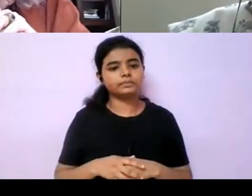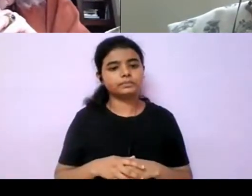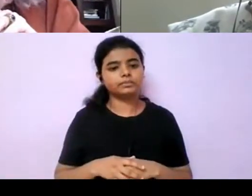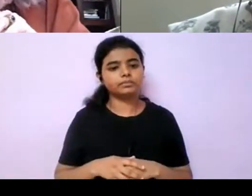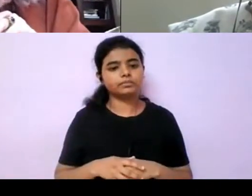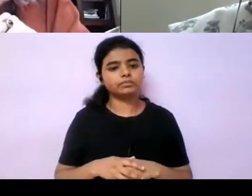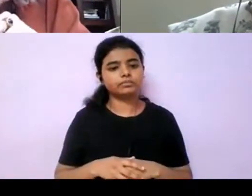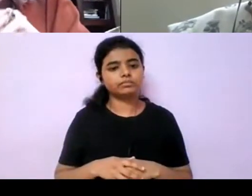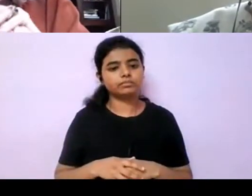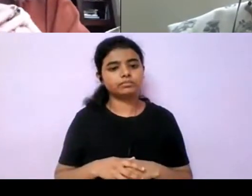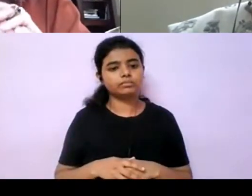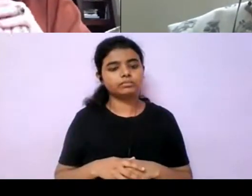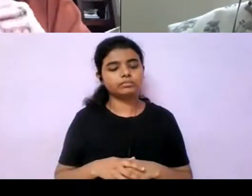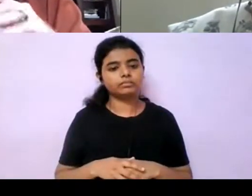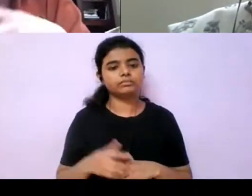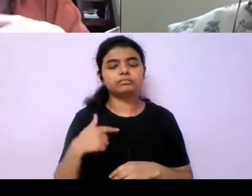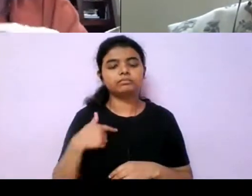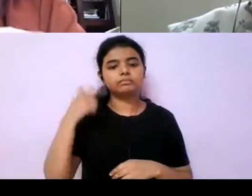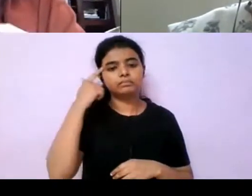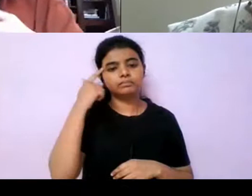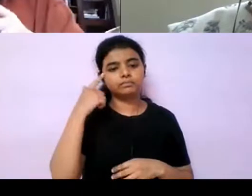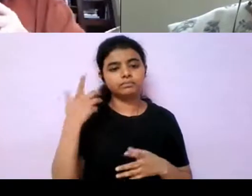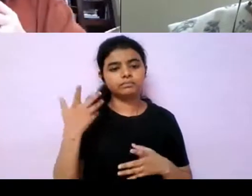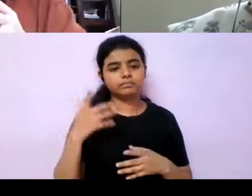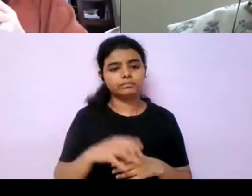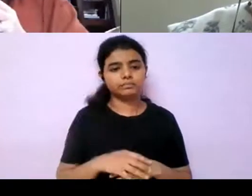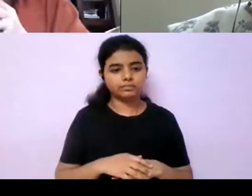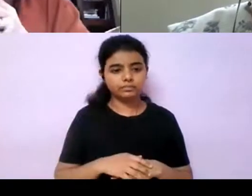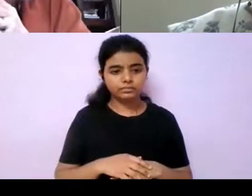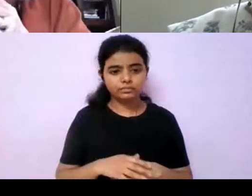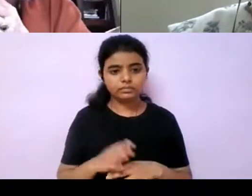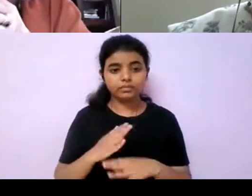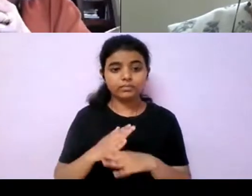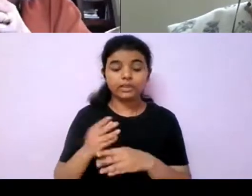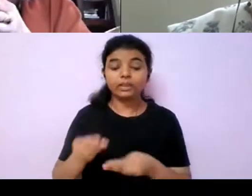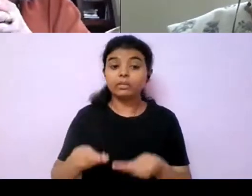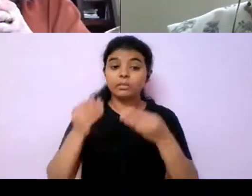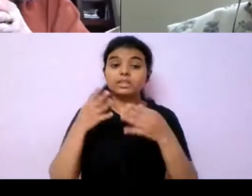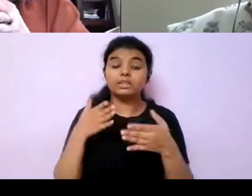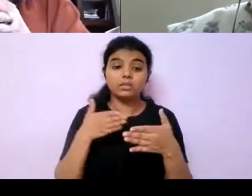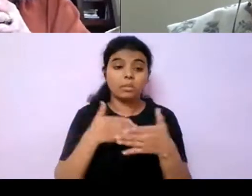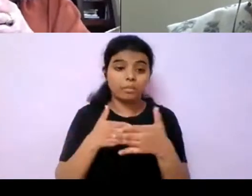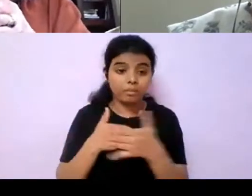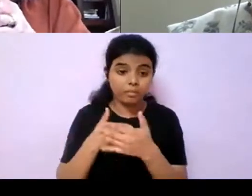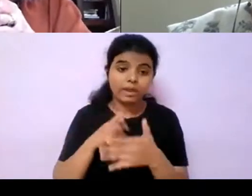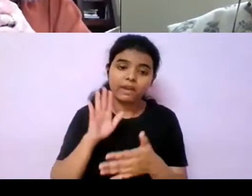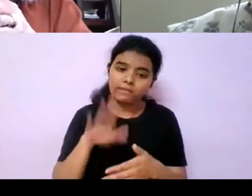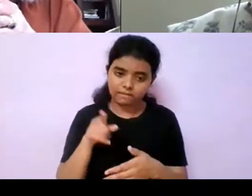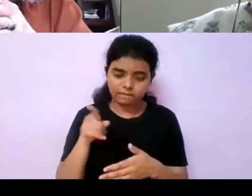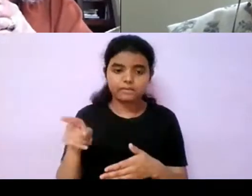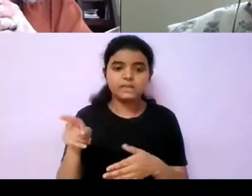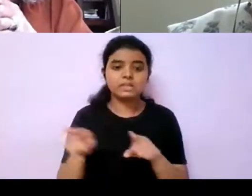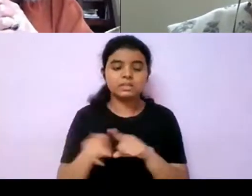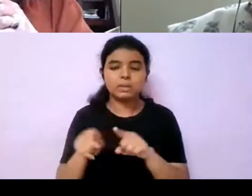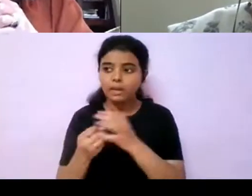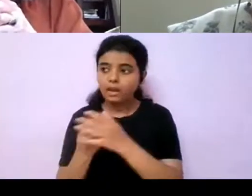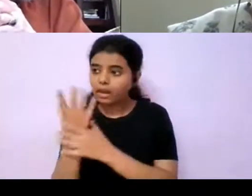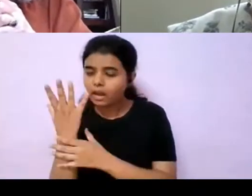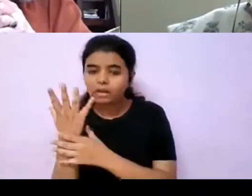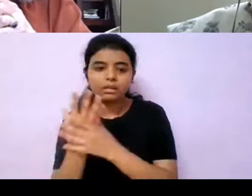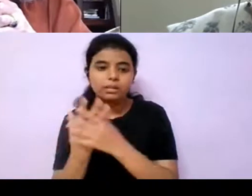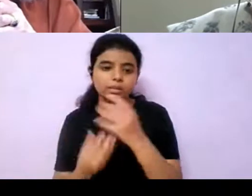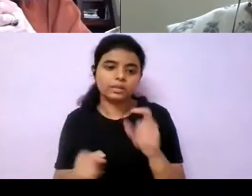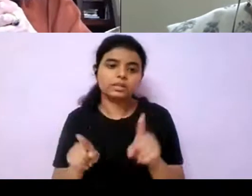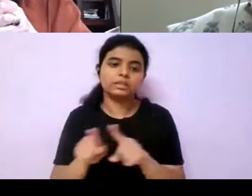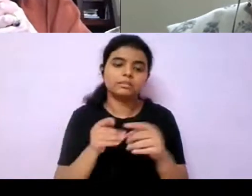I see, does overprotectiveness create hindrance to their path to independence, or is it better to expose them to